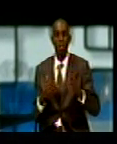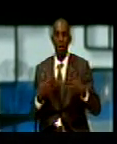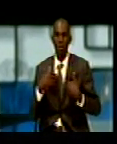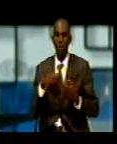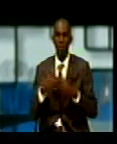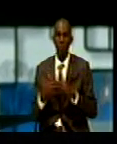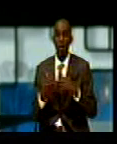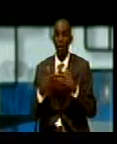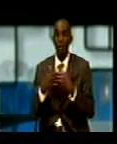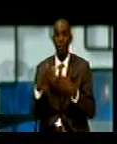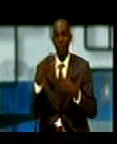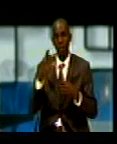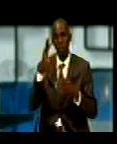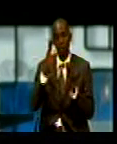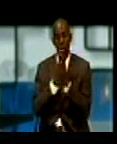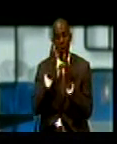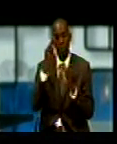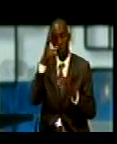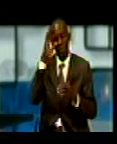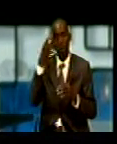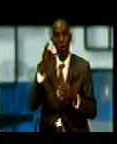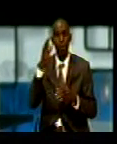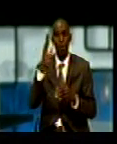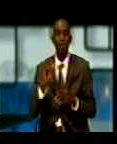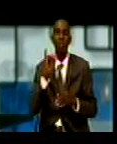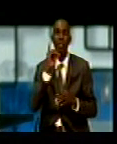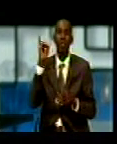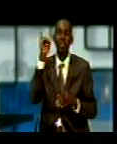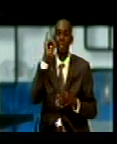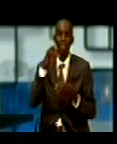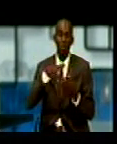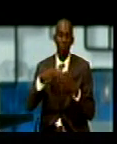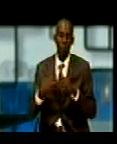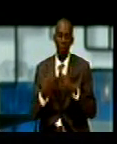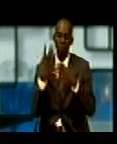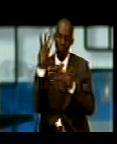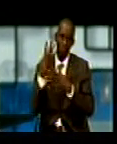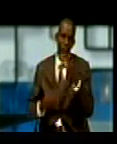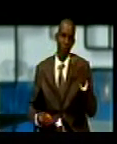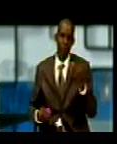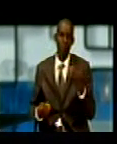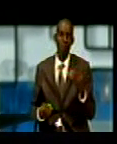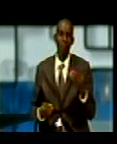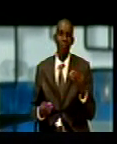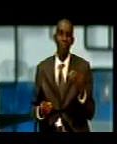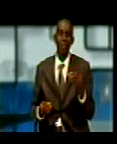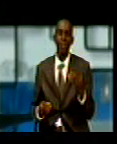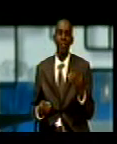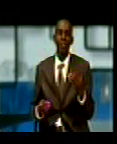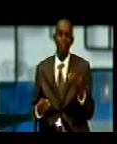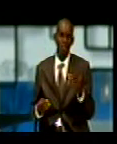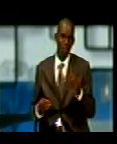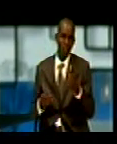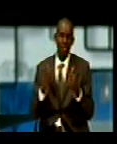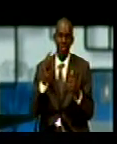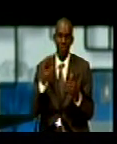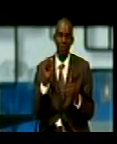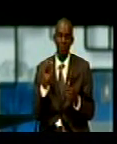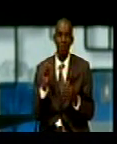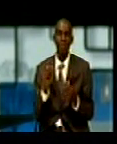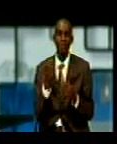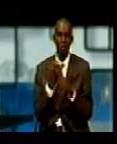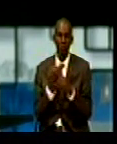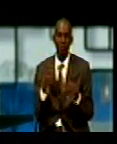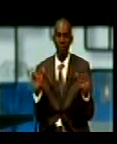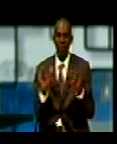man of God yesterday, leukemia vanished. This is coming from YouTube as well, from Pauline Dennis.